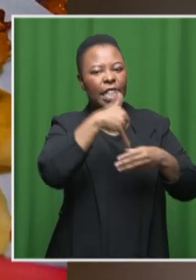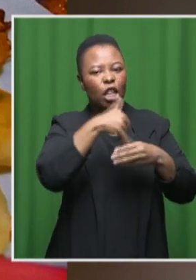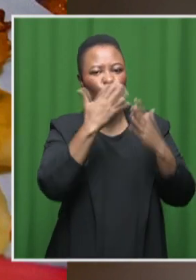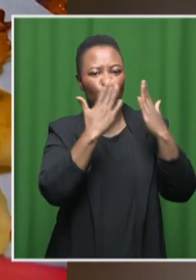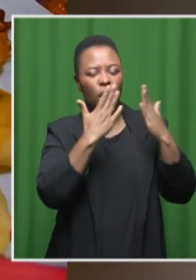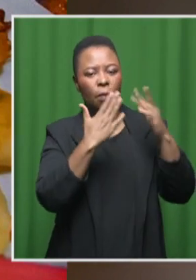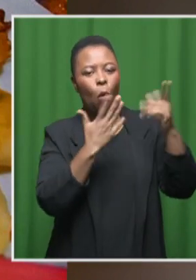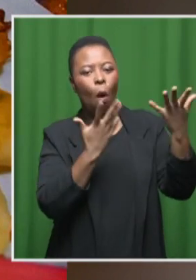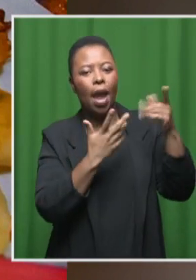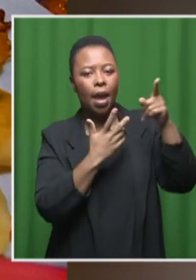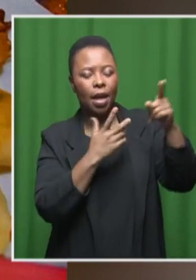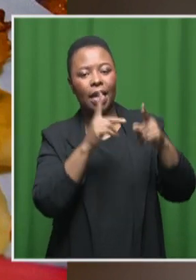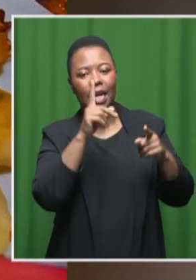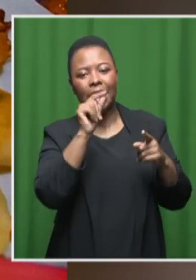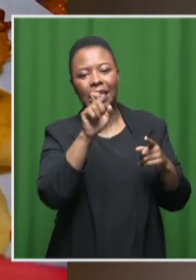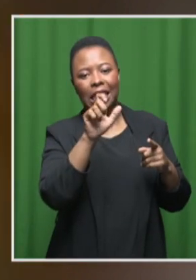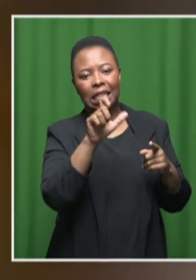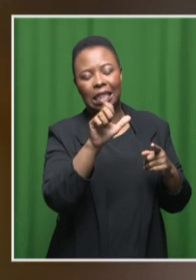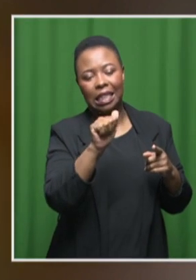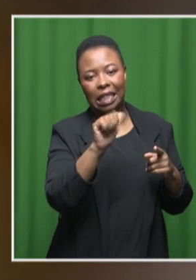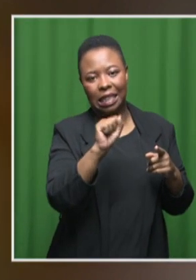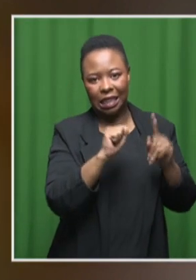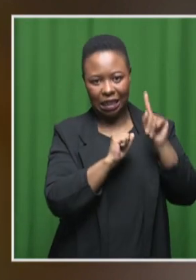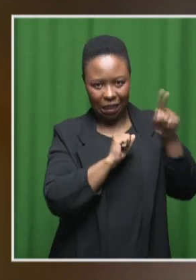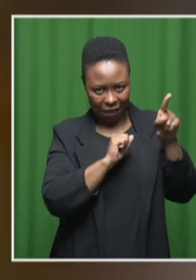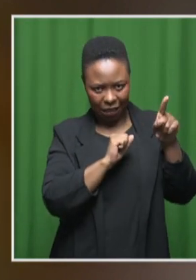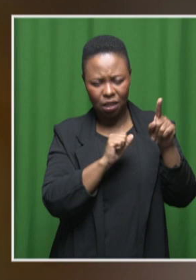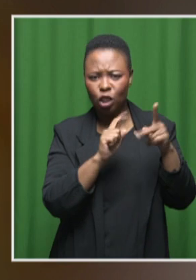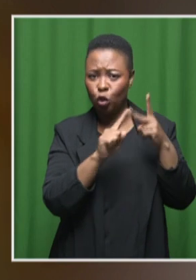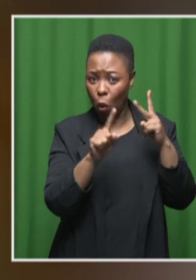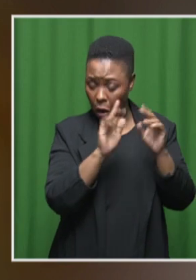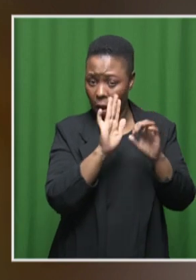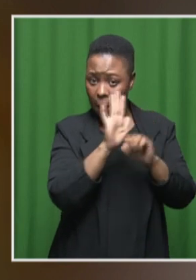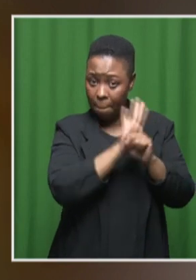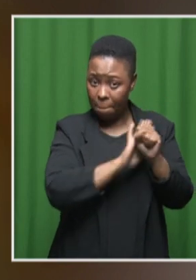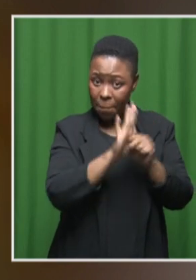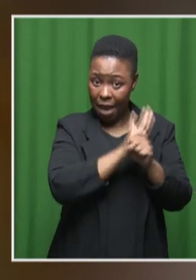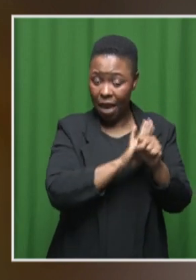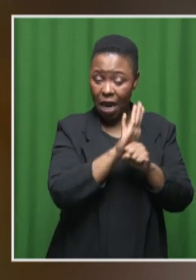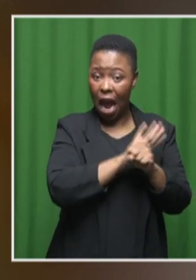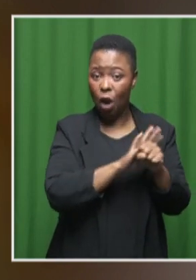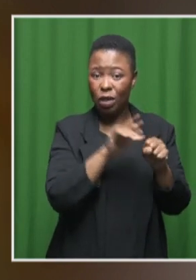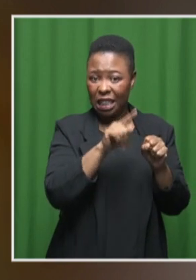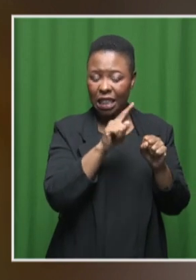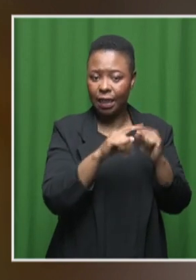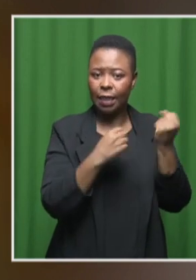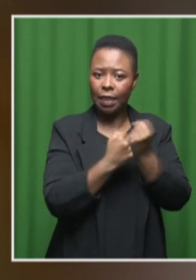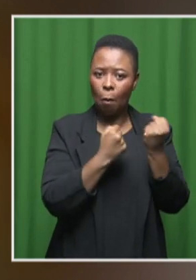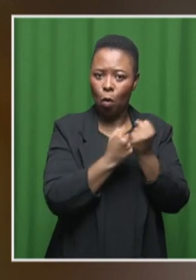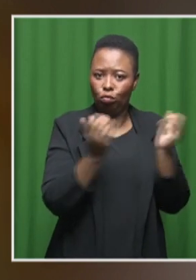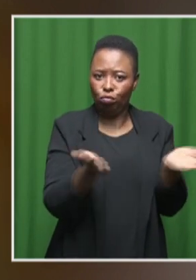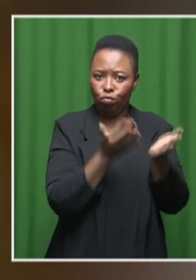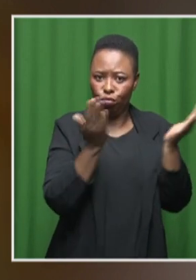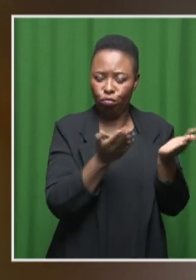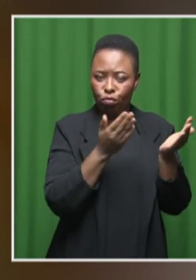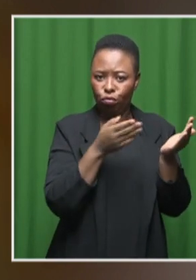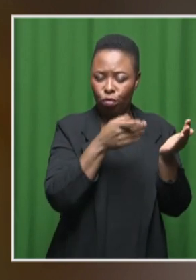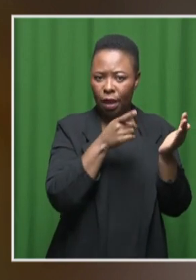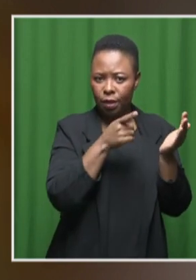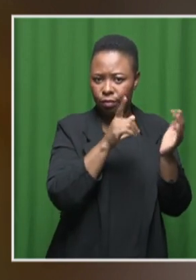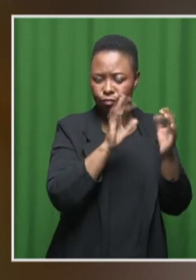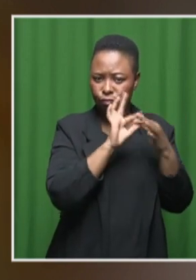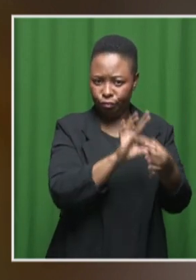in Texas. So was that background, you know, inspired you for the type of cuisine that you specialize in? It